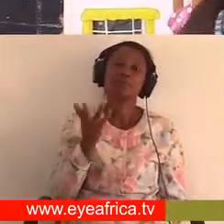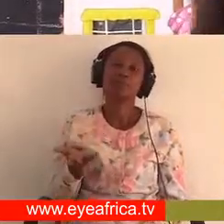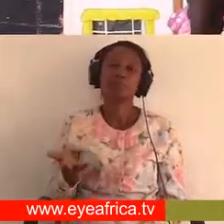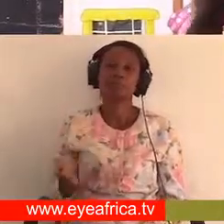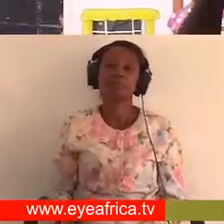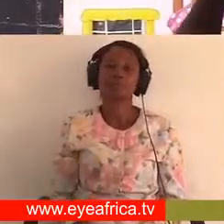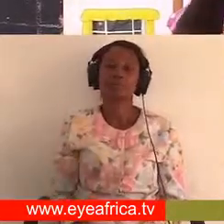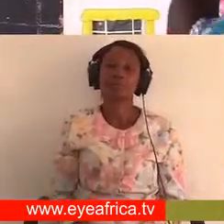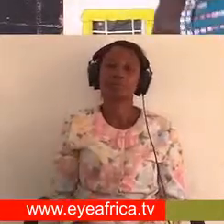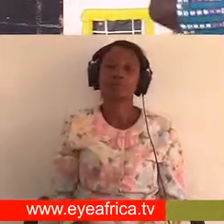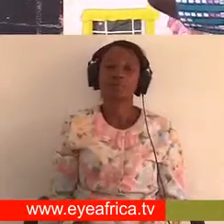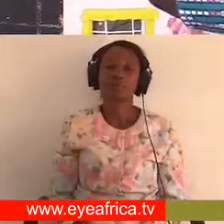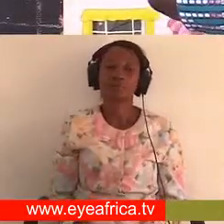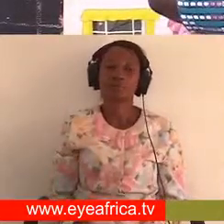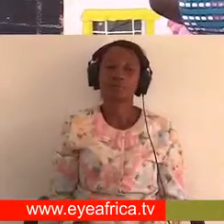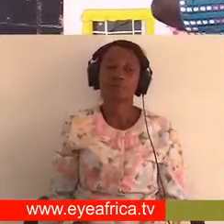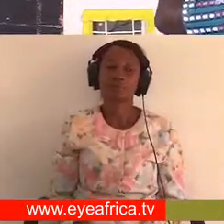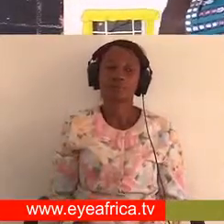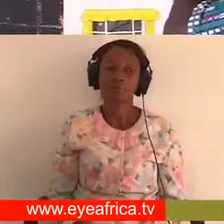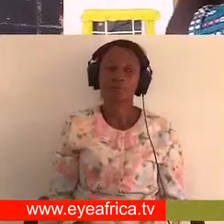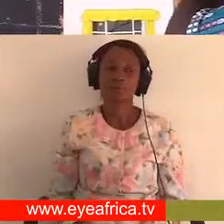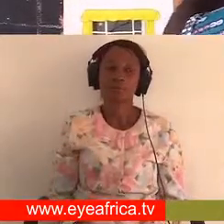when we